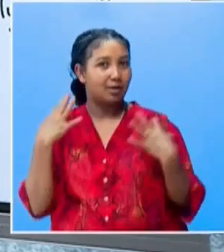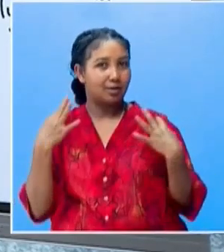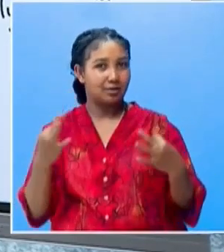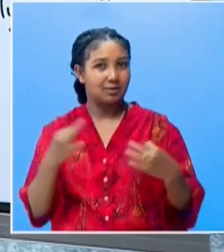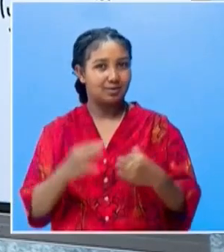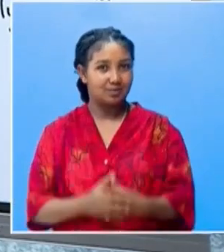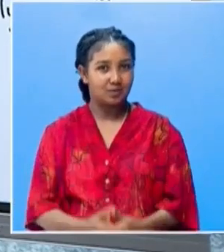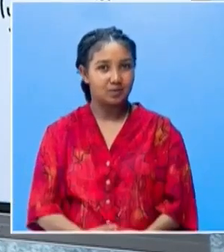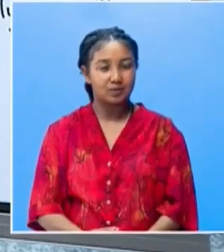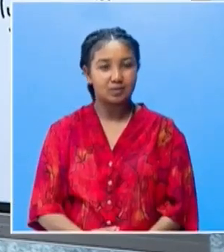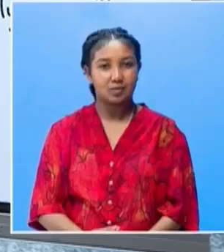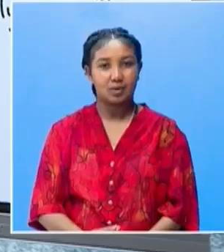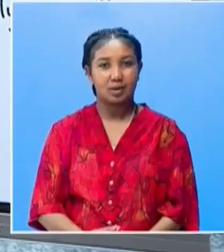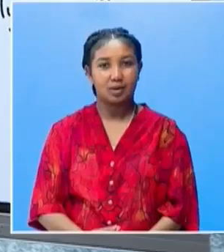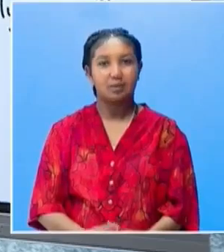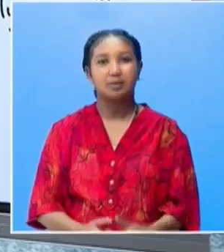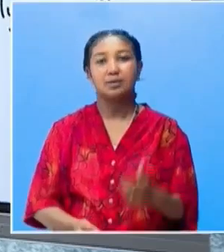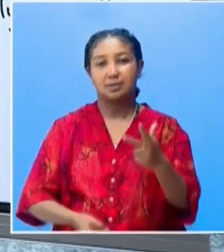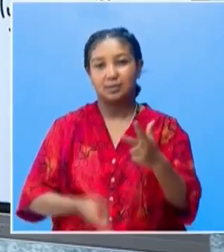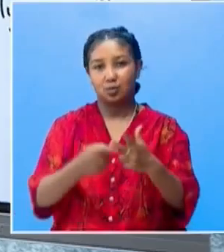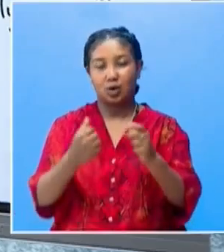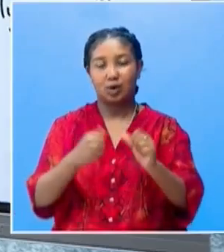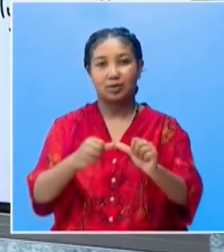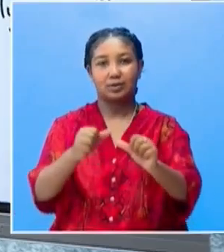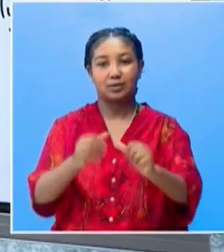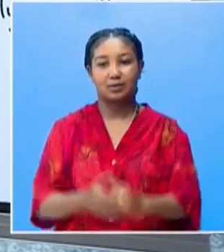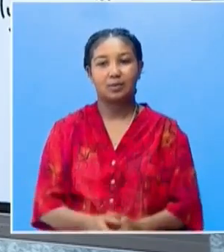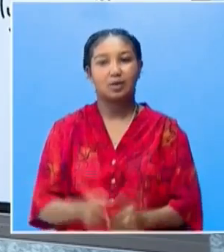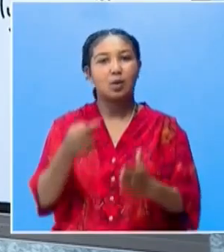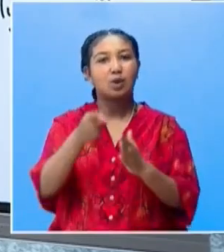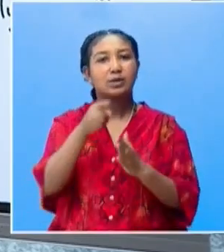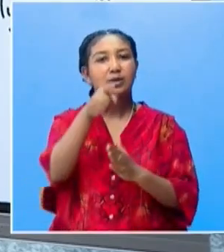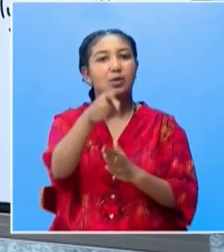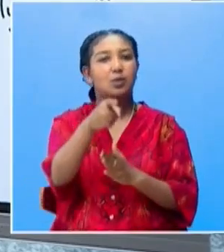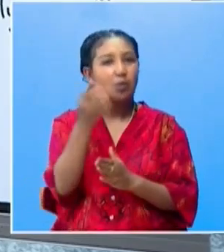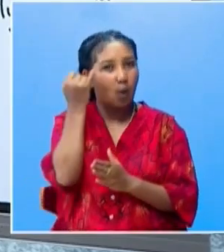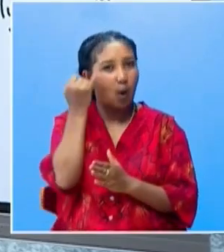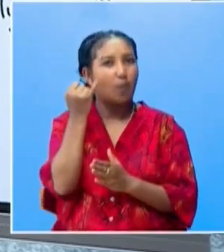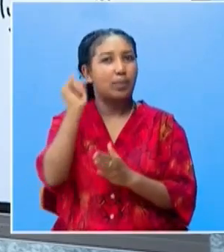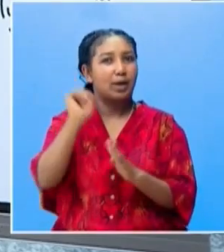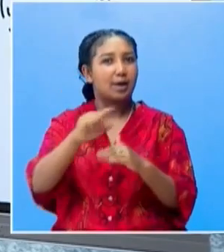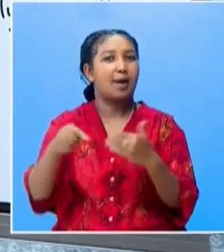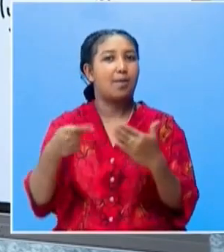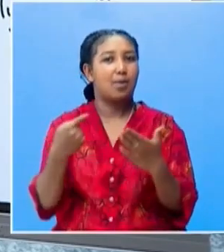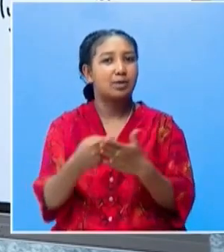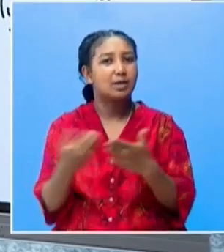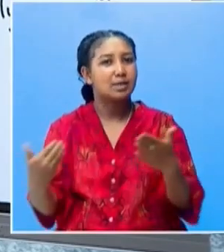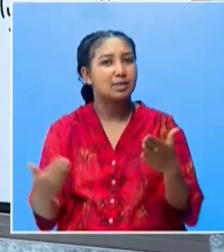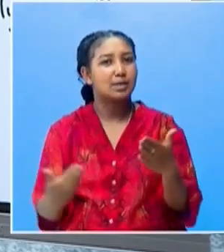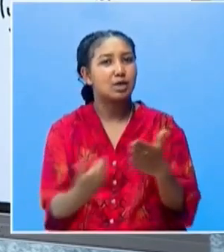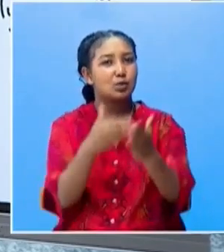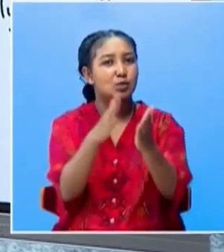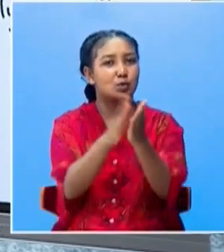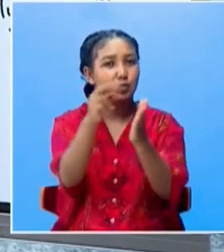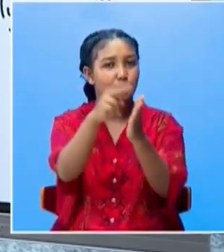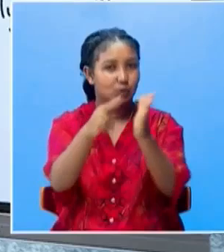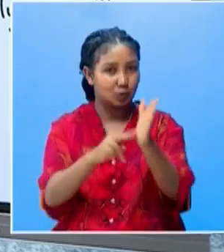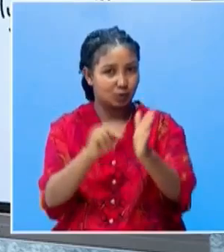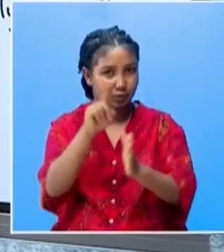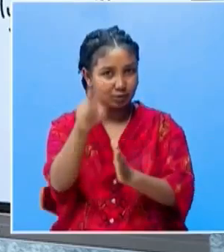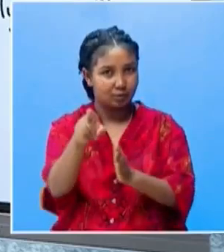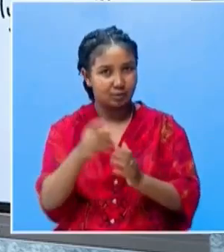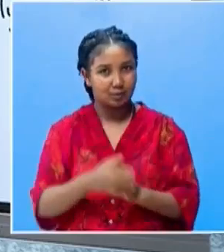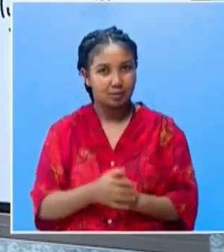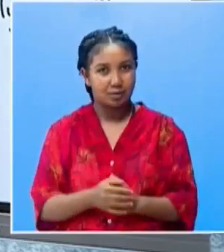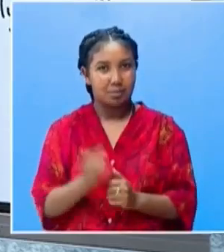health. Yeah? Let's go to the third one. What is your opinion about the new school rule?